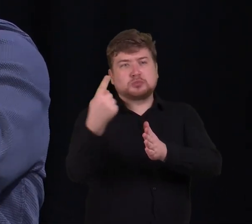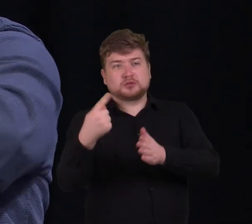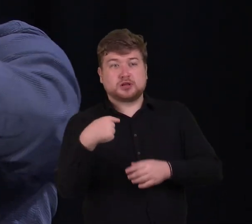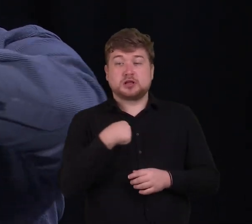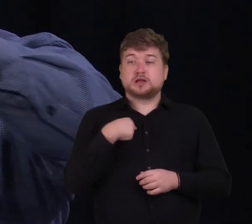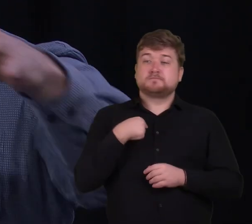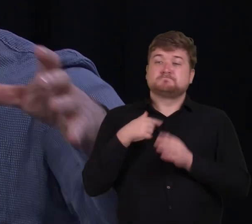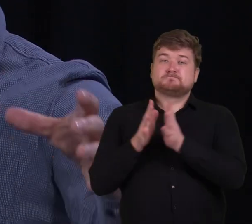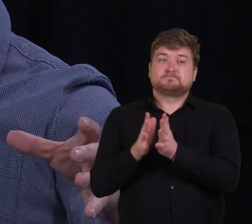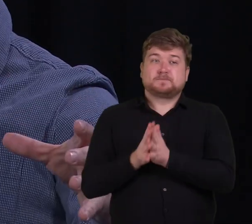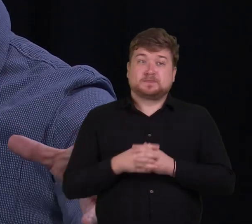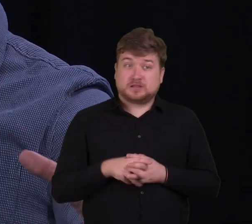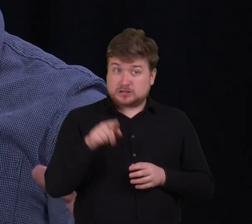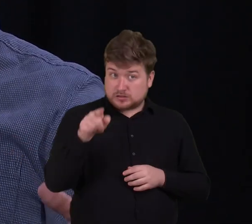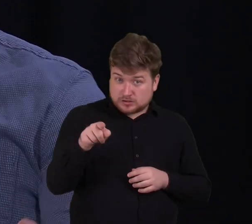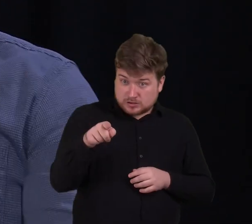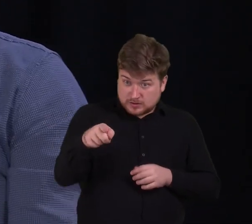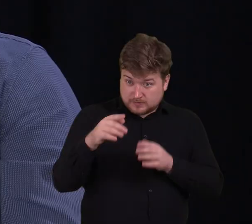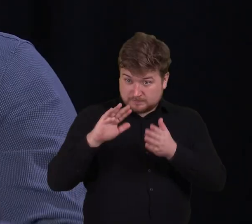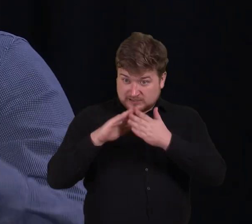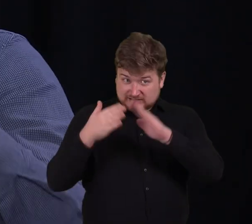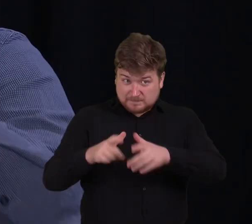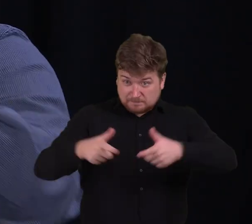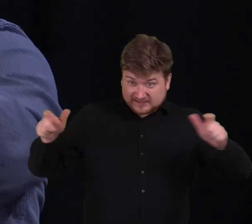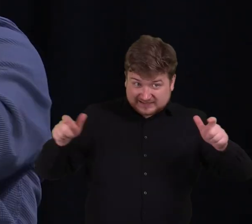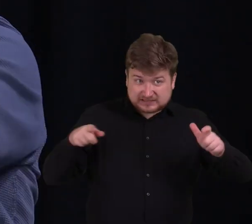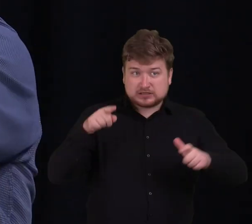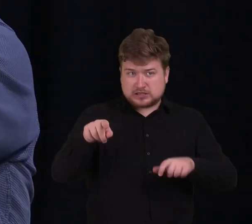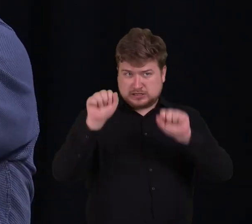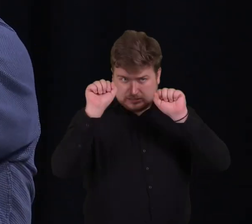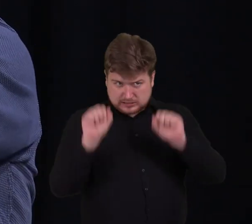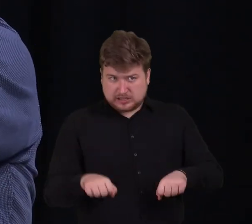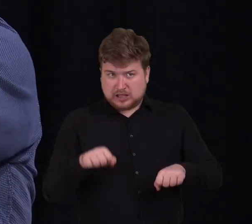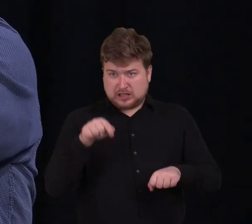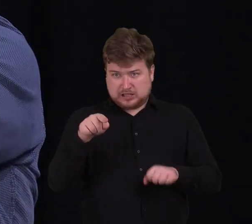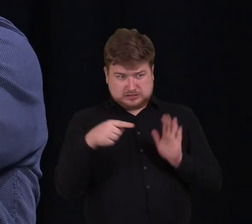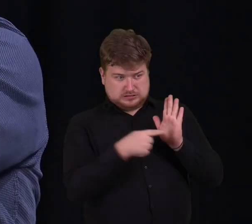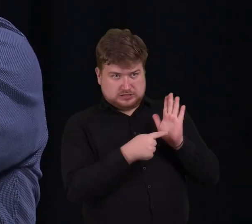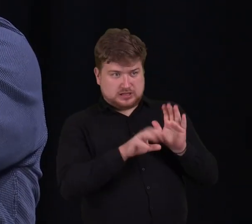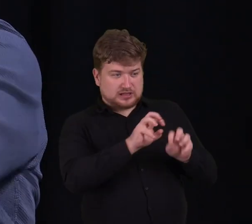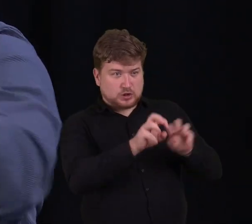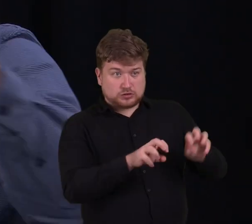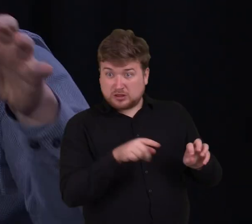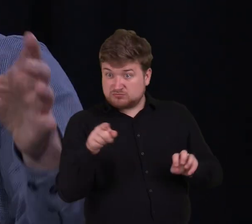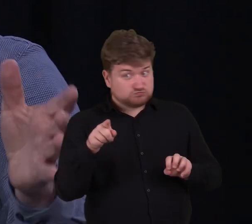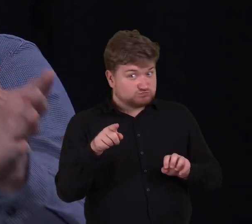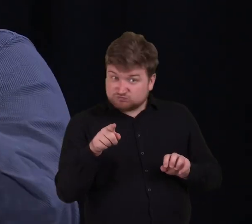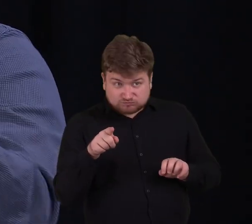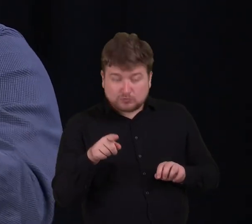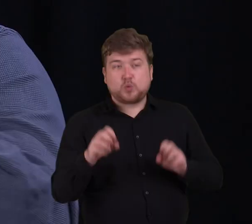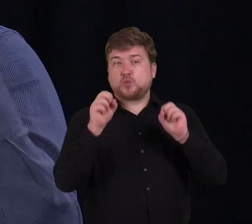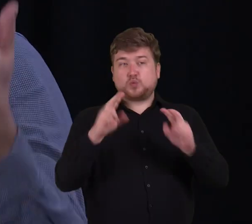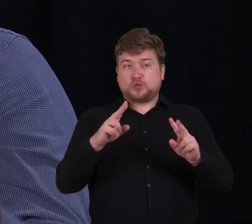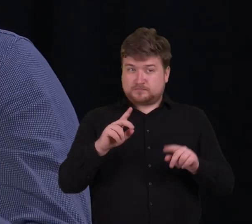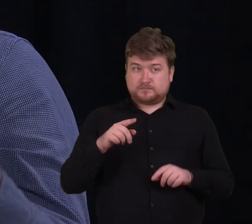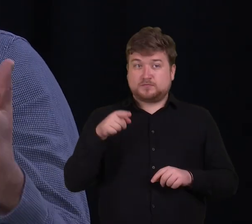fund, but you can get agricultural fund. Then if you have this thematic scope, it's not in this fund, it's in others. So there were a